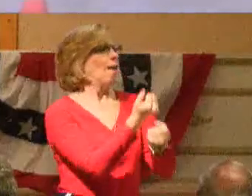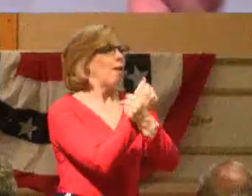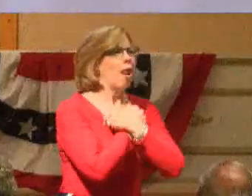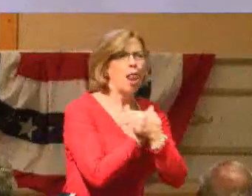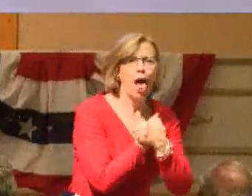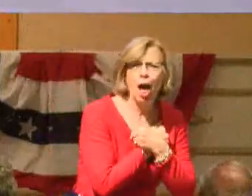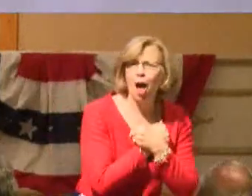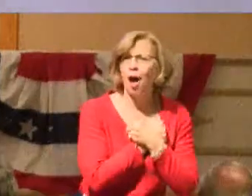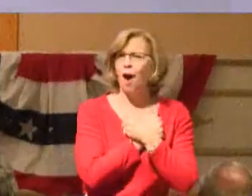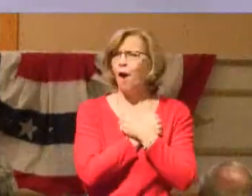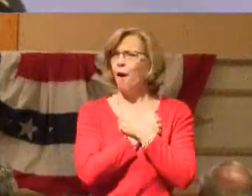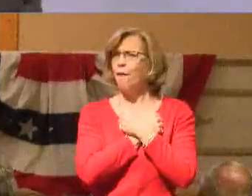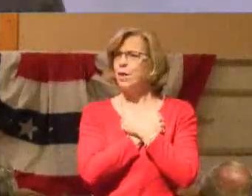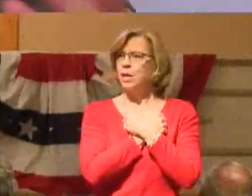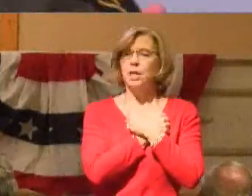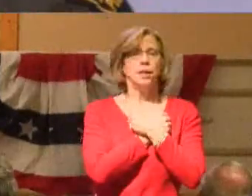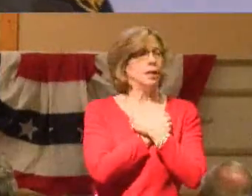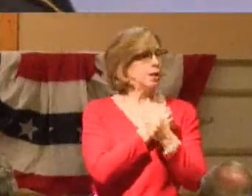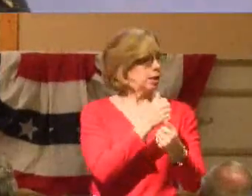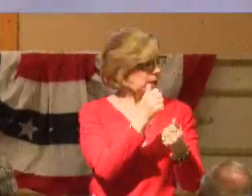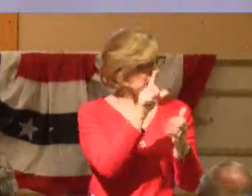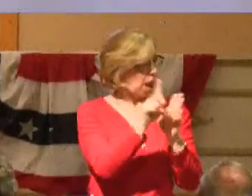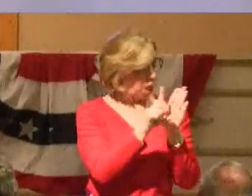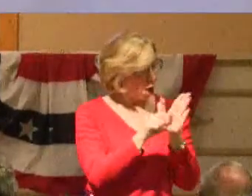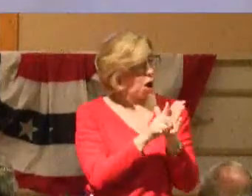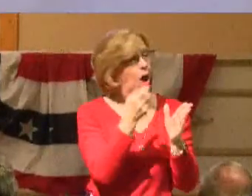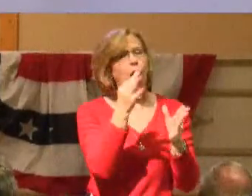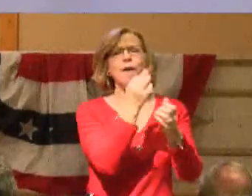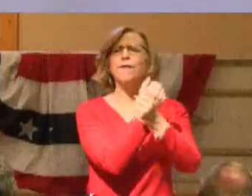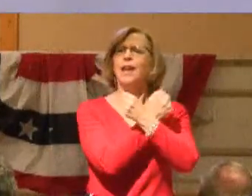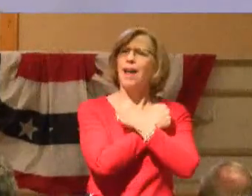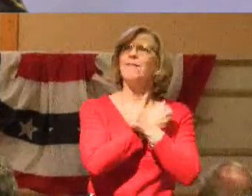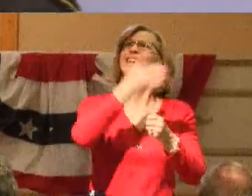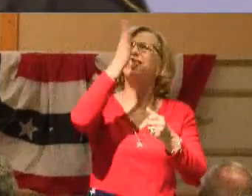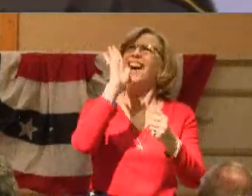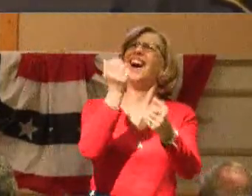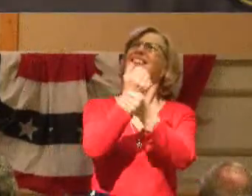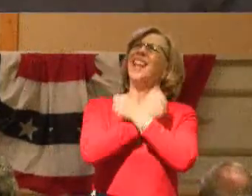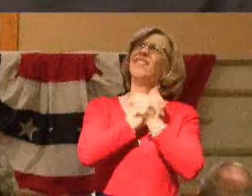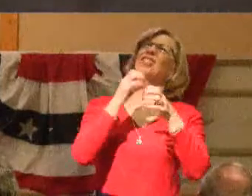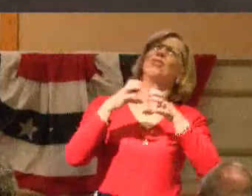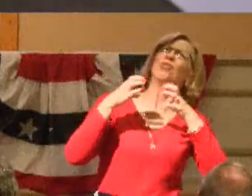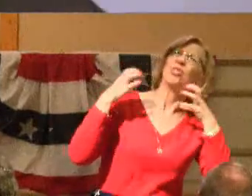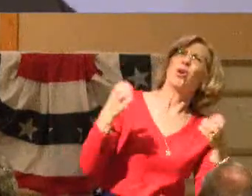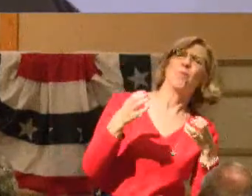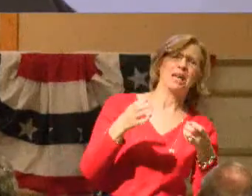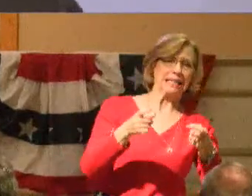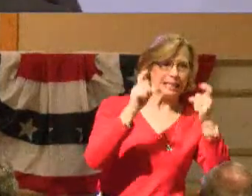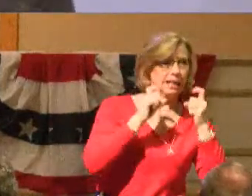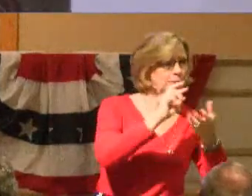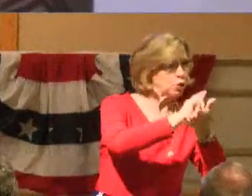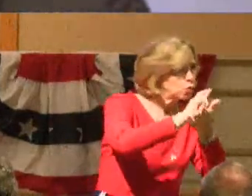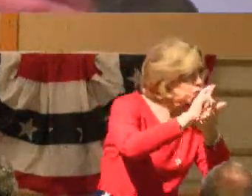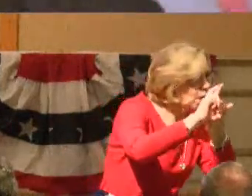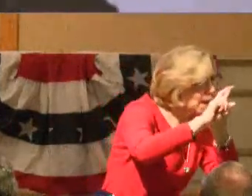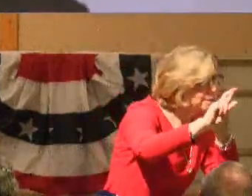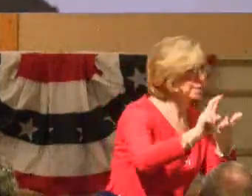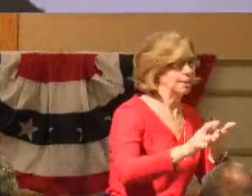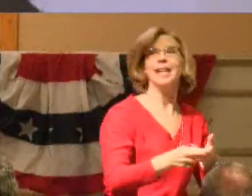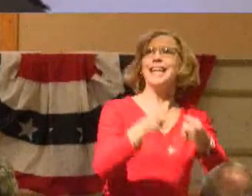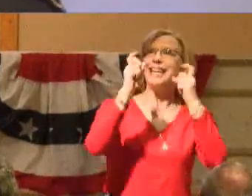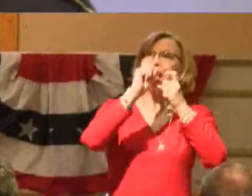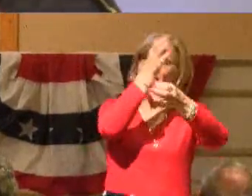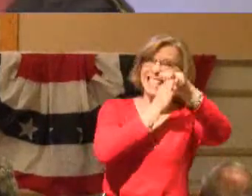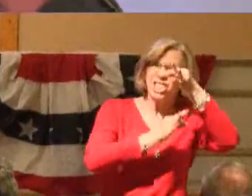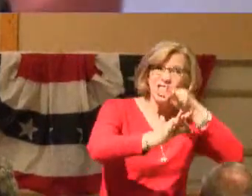can love, and this love pushes us, right? The law of love. God loves us enough to provide righteousness for us. He loved us enough to